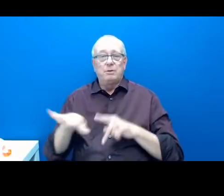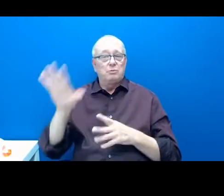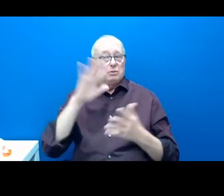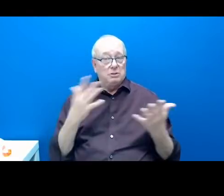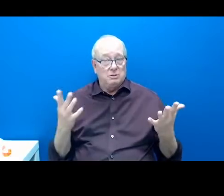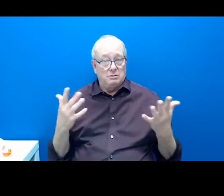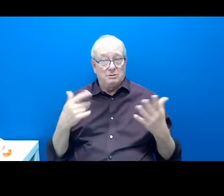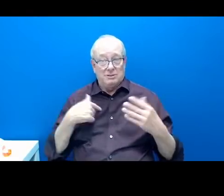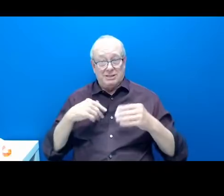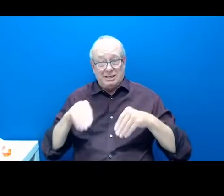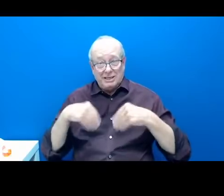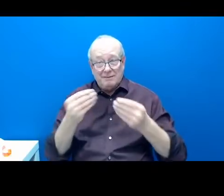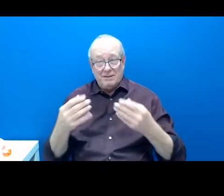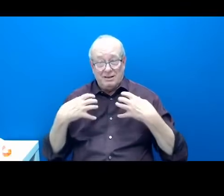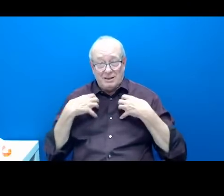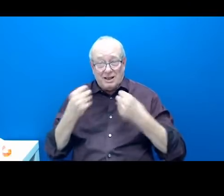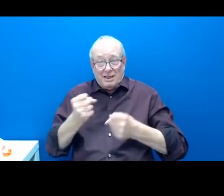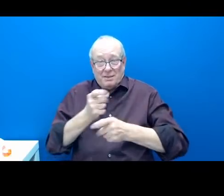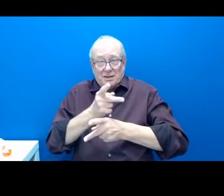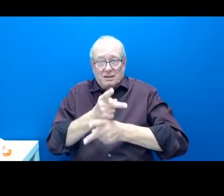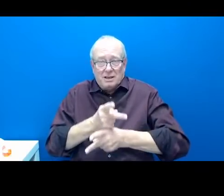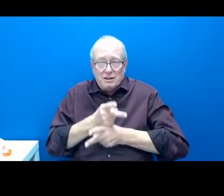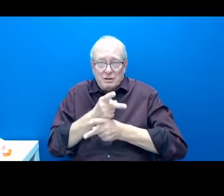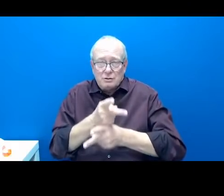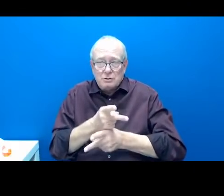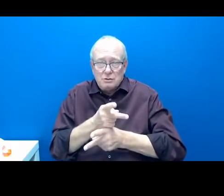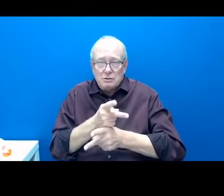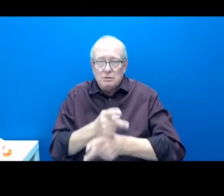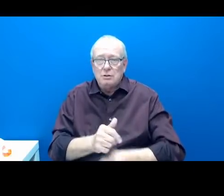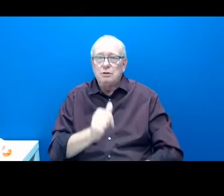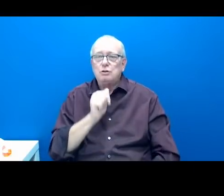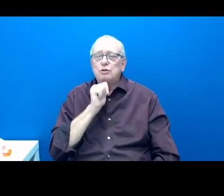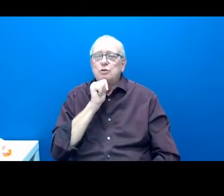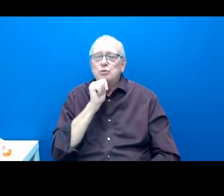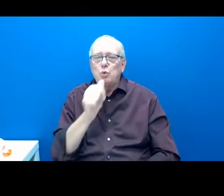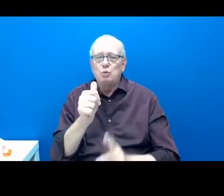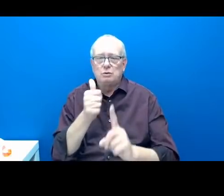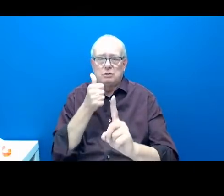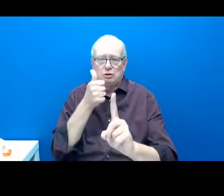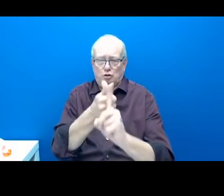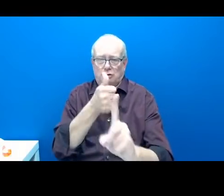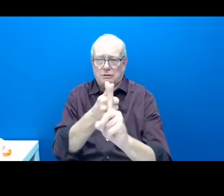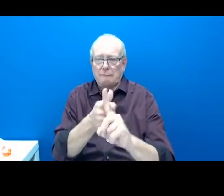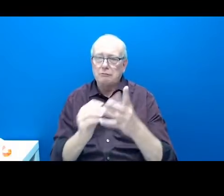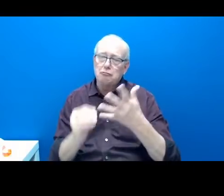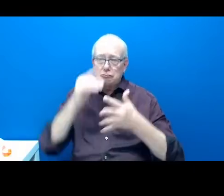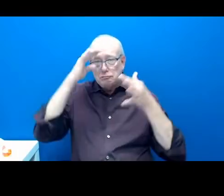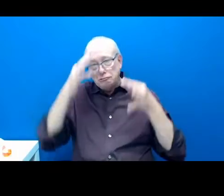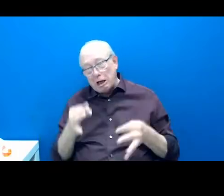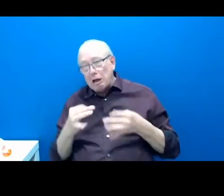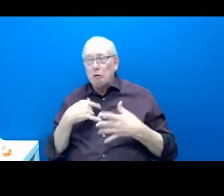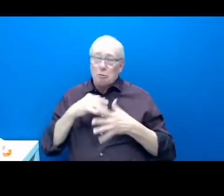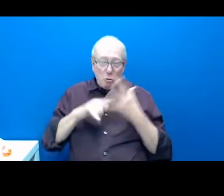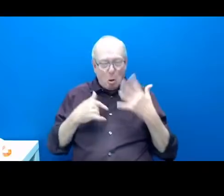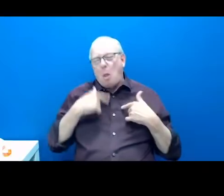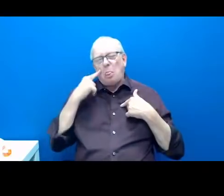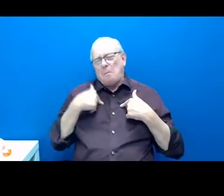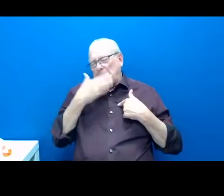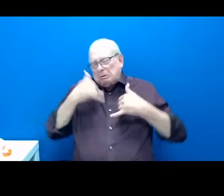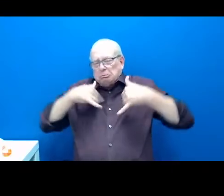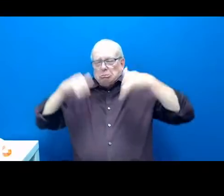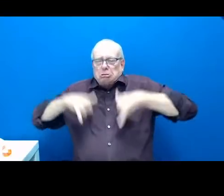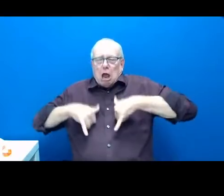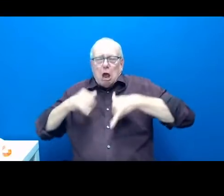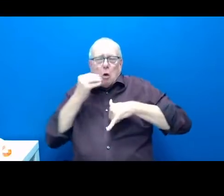healthcare providers do not need patients to self-triage themselves out. We really, really appreciate that the majority of